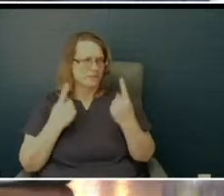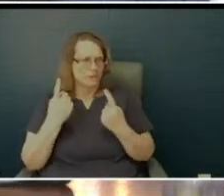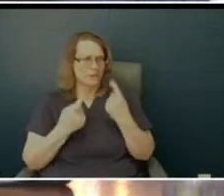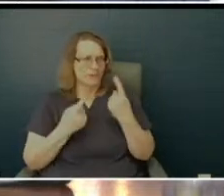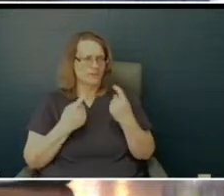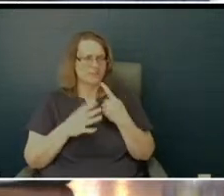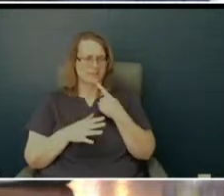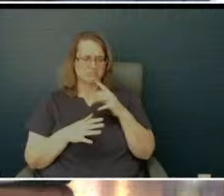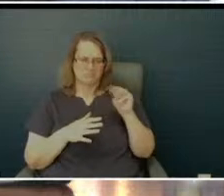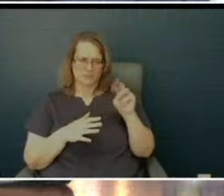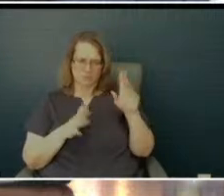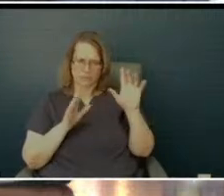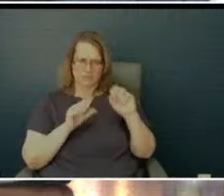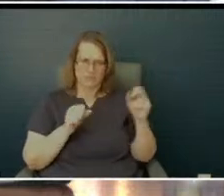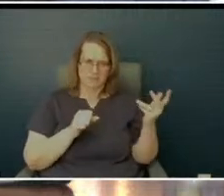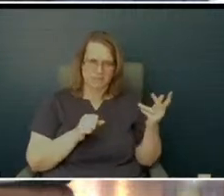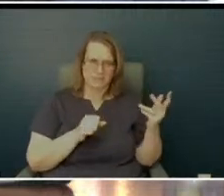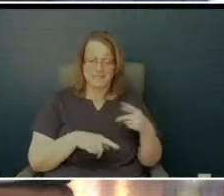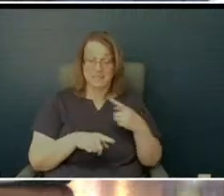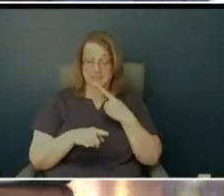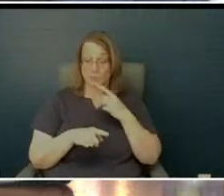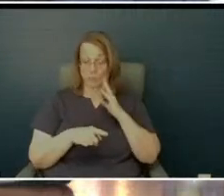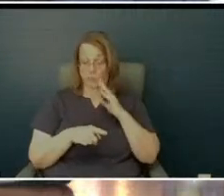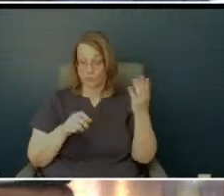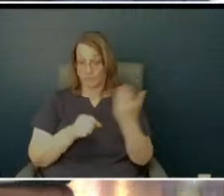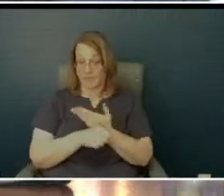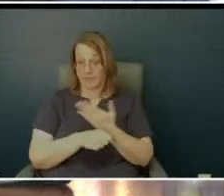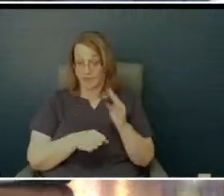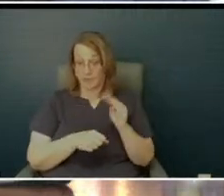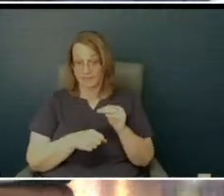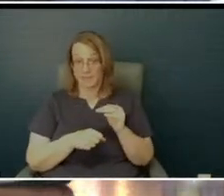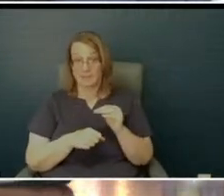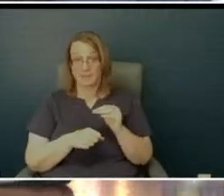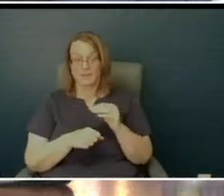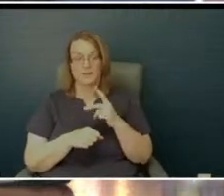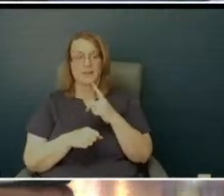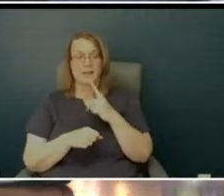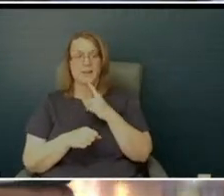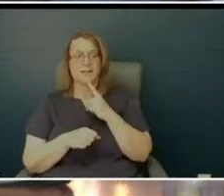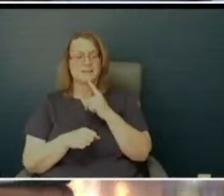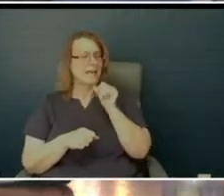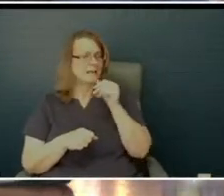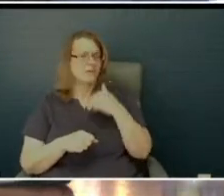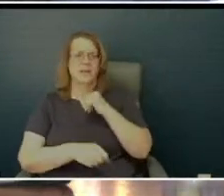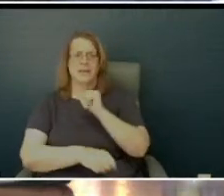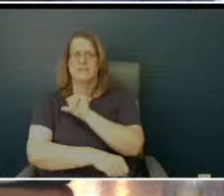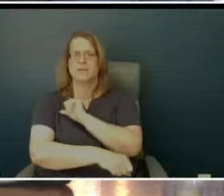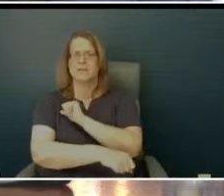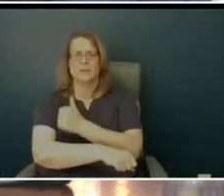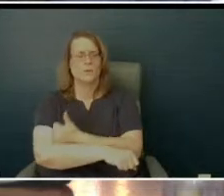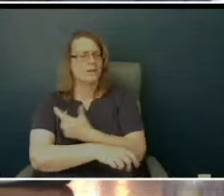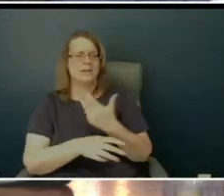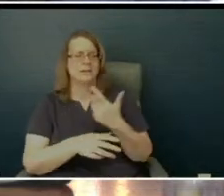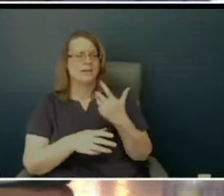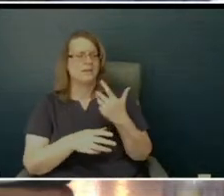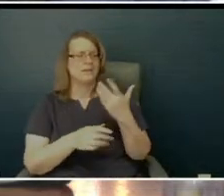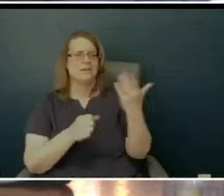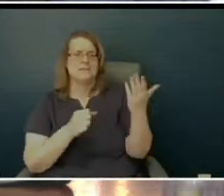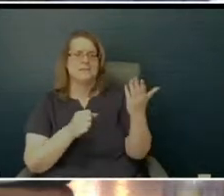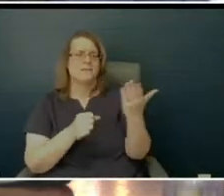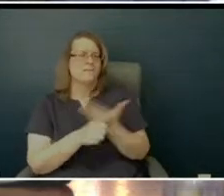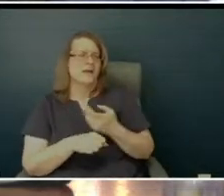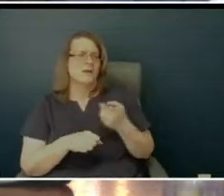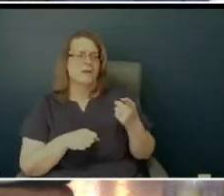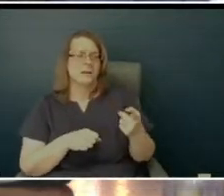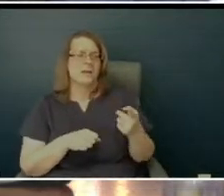and he said, are you going to fire him? And I said, I don't have the authority to fire him. He's the Senate-confirmed Assistant Attorney